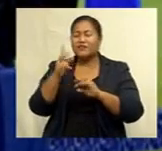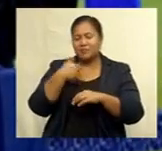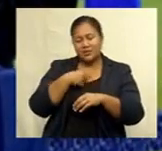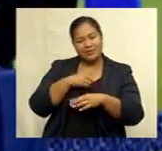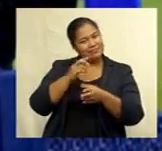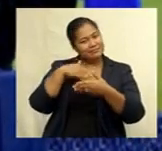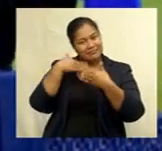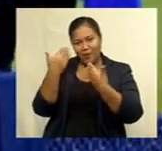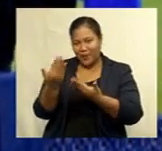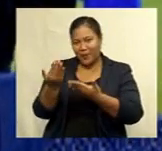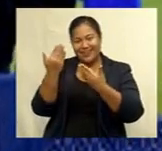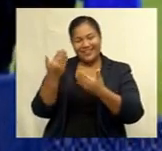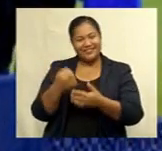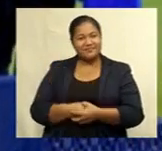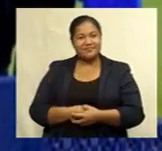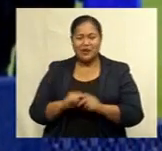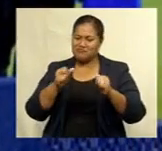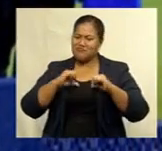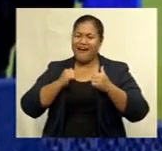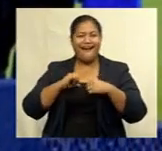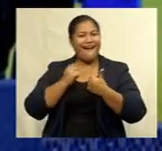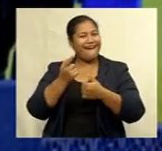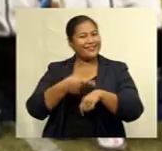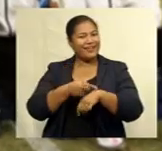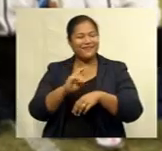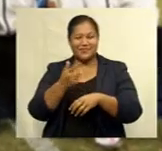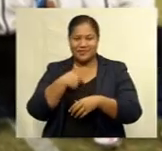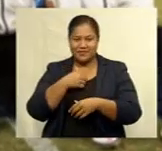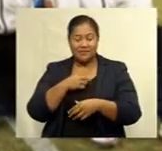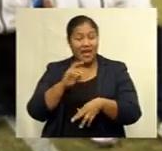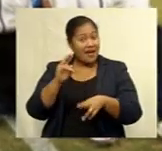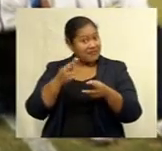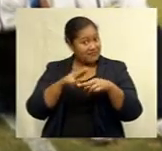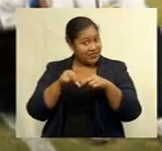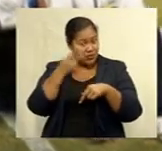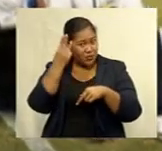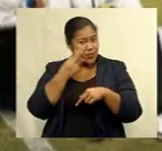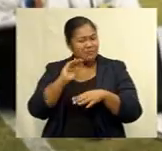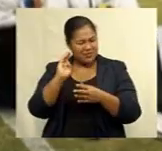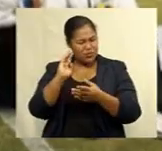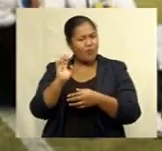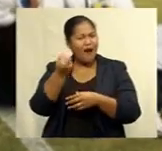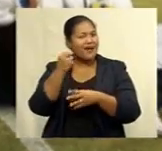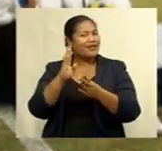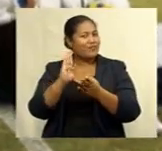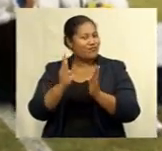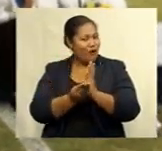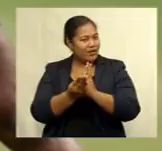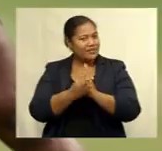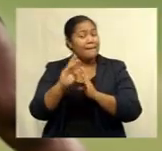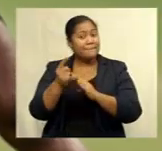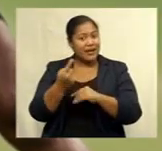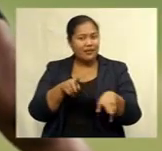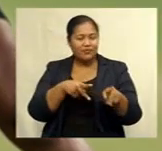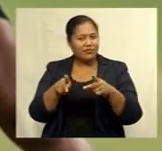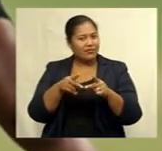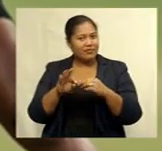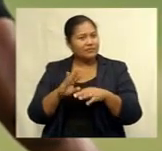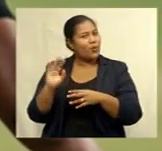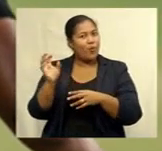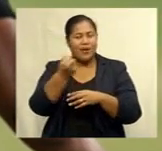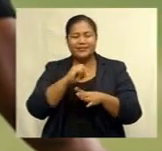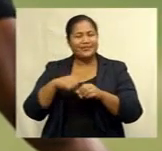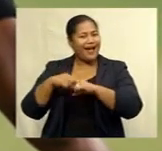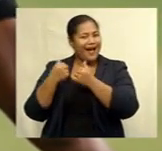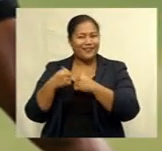an honor, proud moment for me. The Fijiana may have won bronze at the Olympics, but their performance won the hearts of